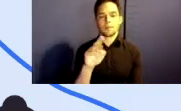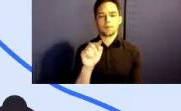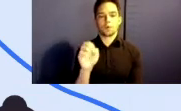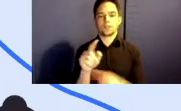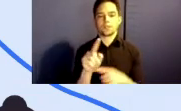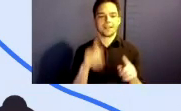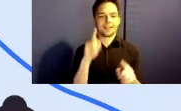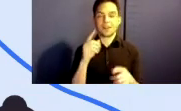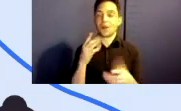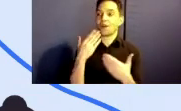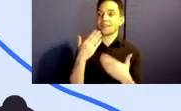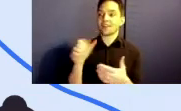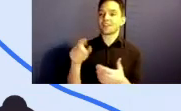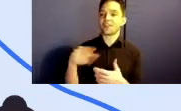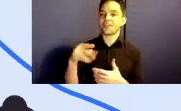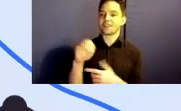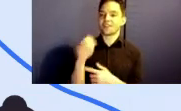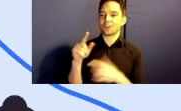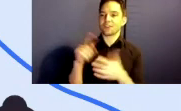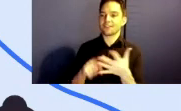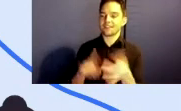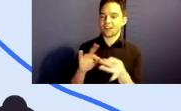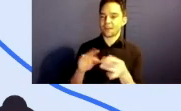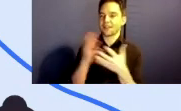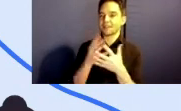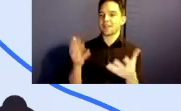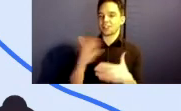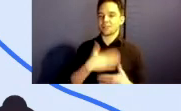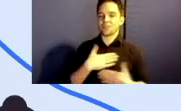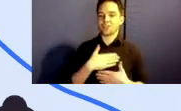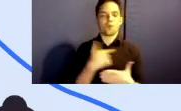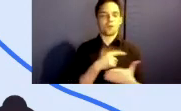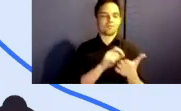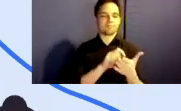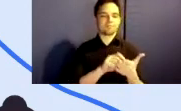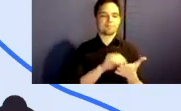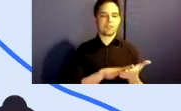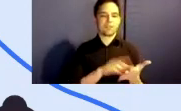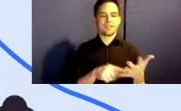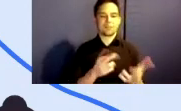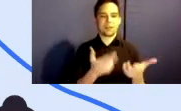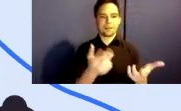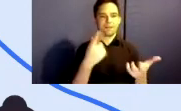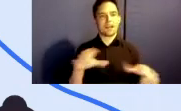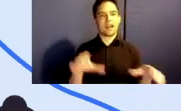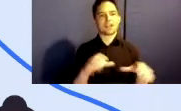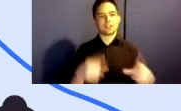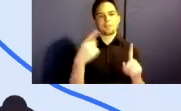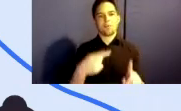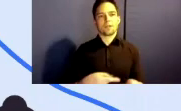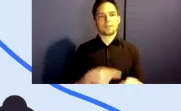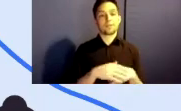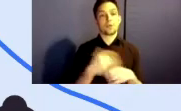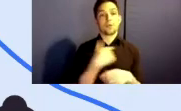Thank you, Sophie, for those comments. Much appreciated, and we're noting down those recommendations for action points. We now